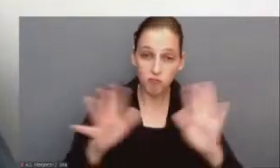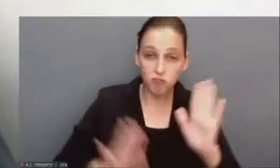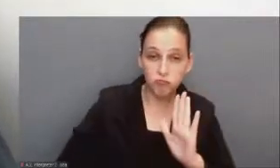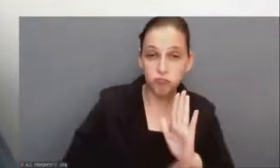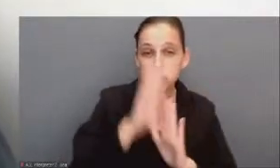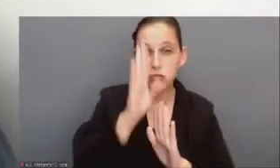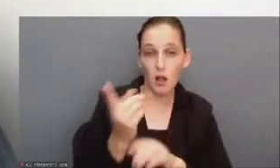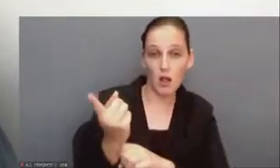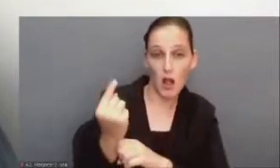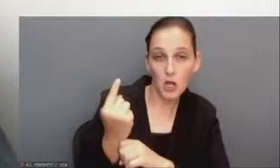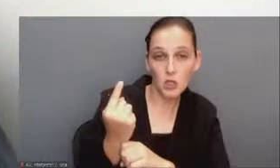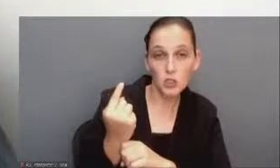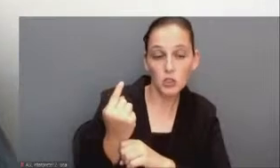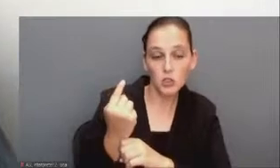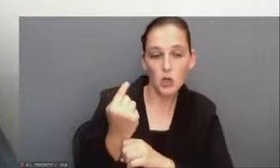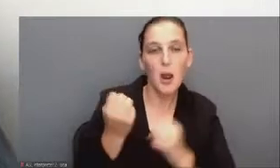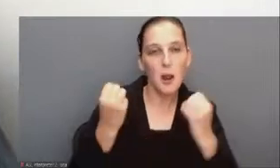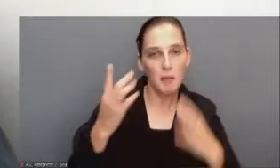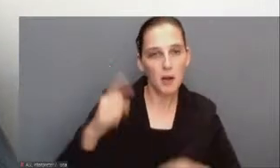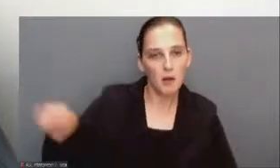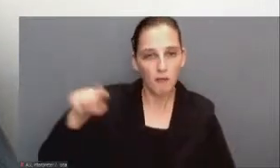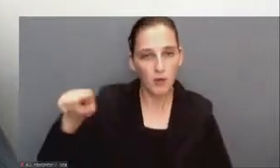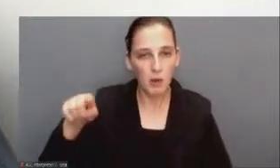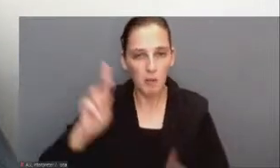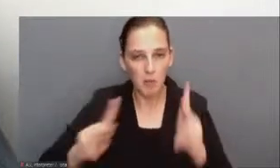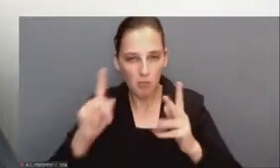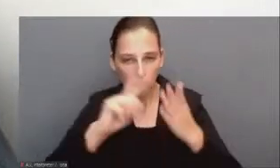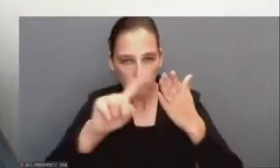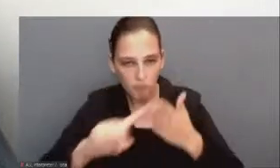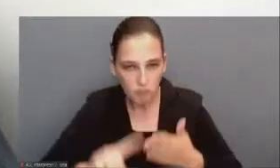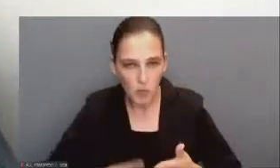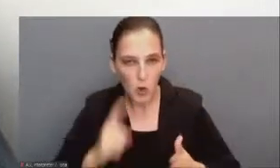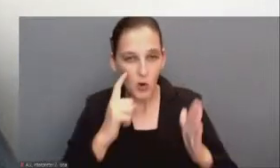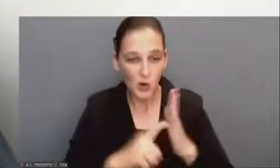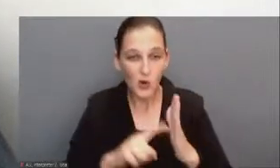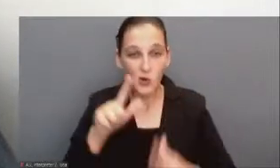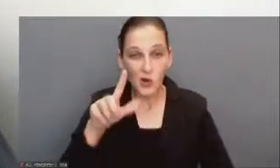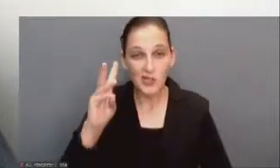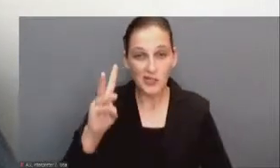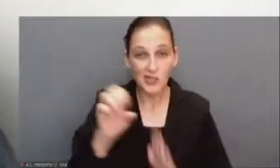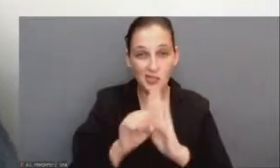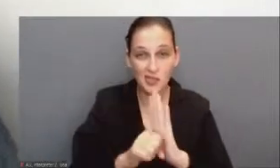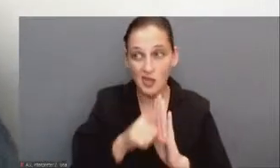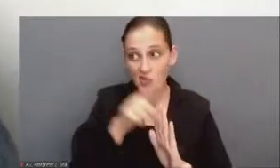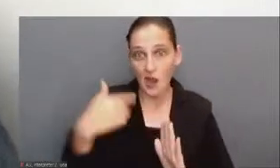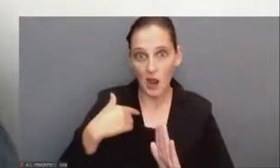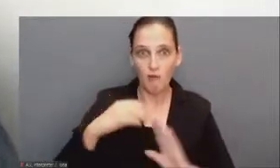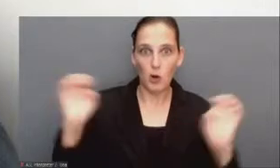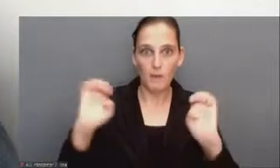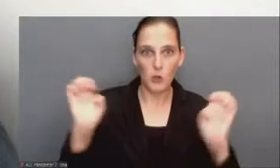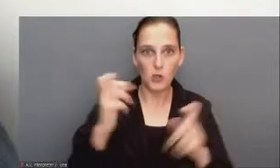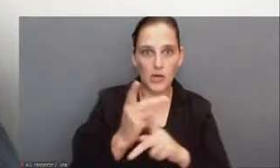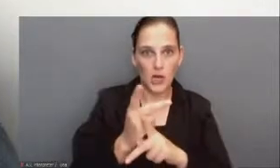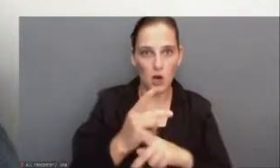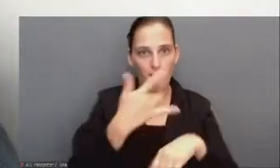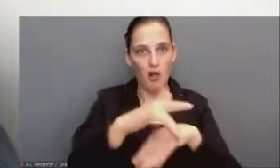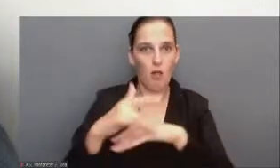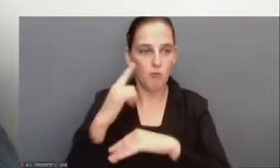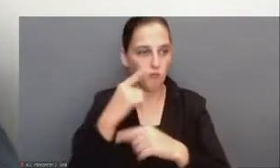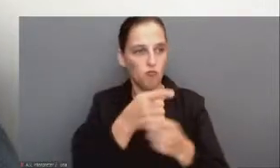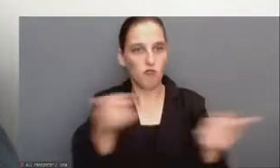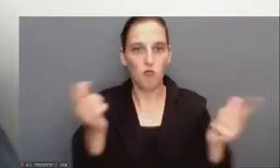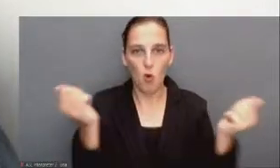Piscitello and colleagues found that there were just 26 states that had publicly available crisis standard of care. And so a simple but clear and